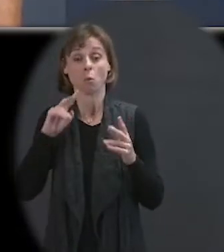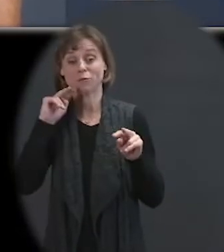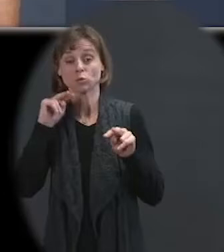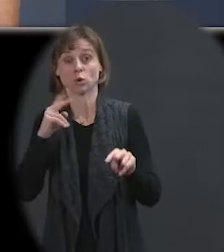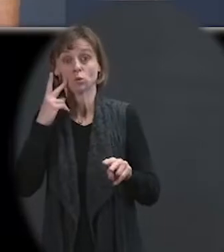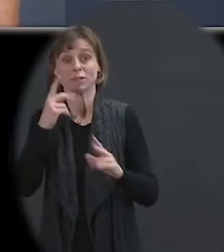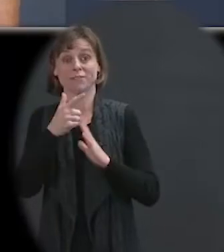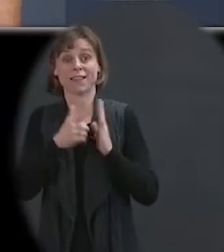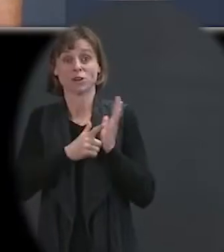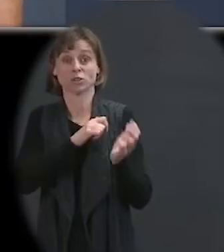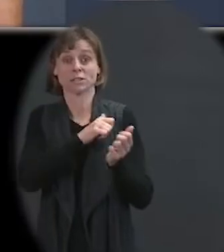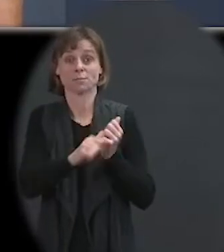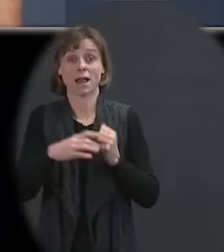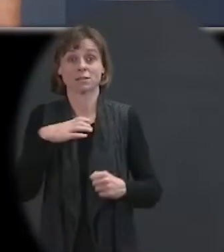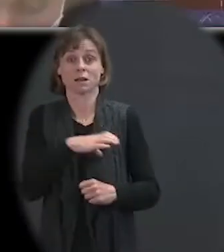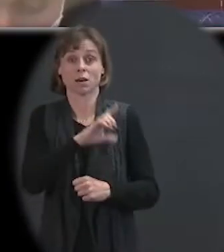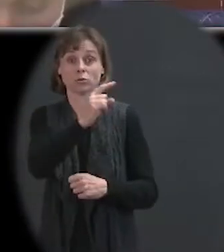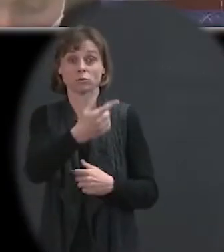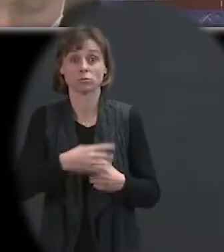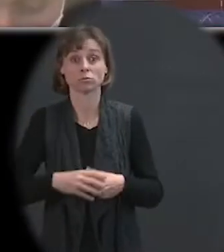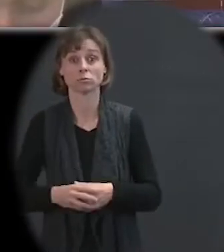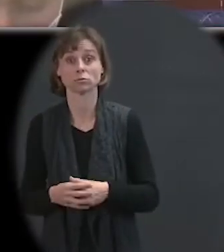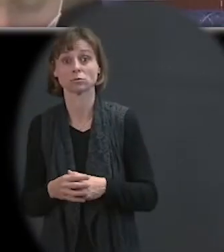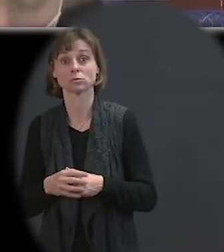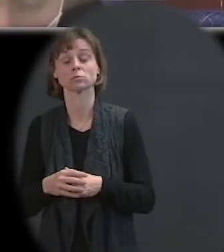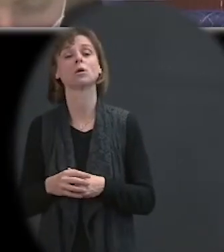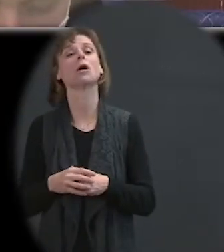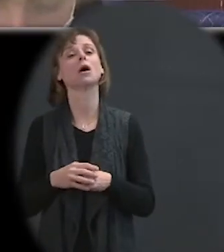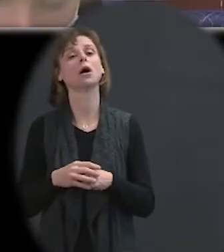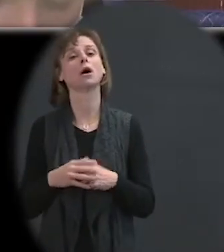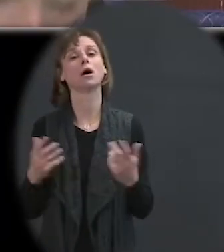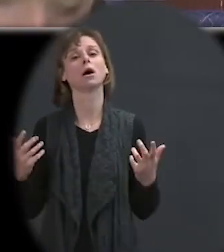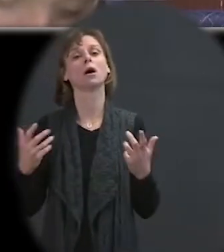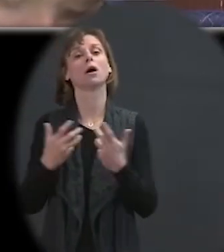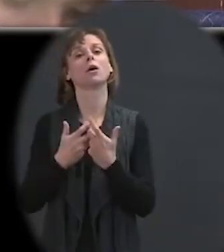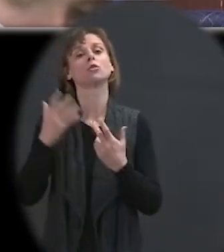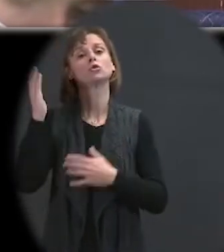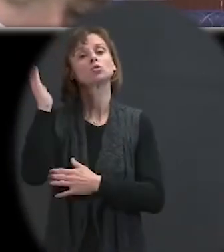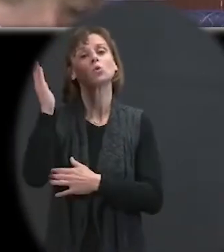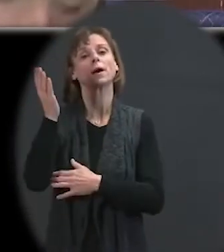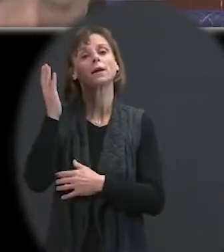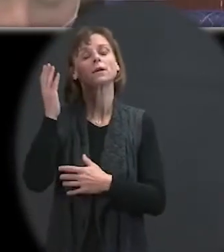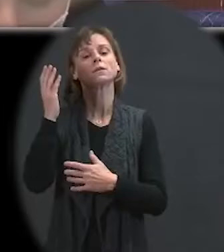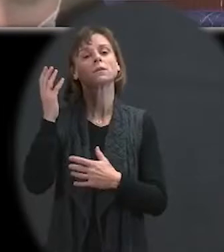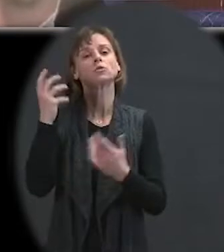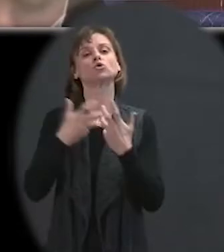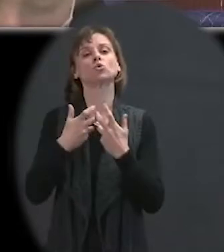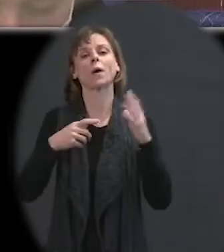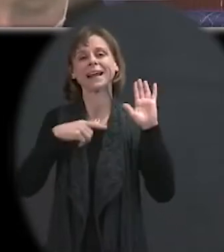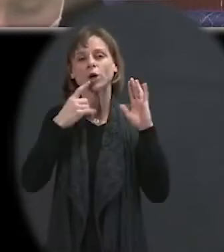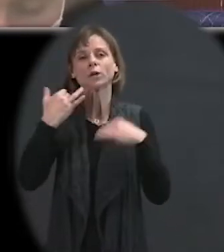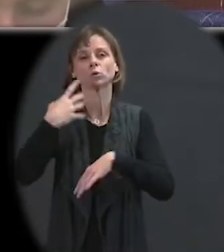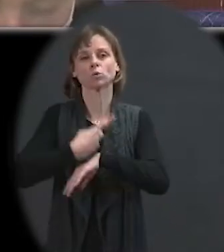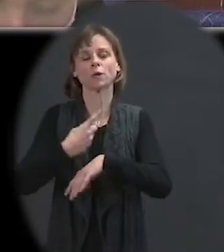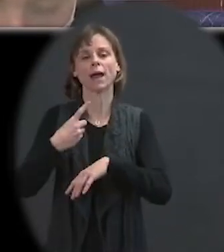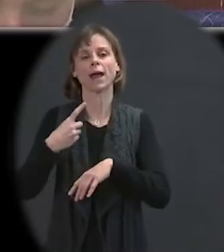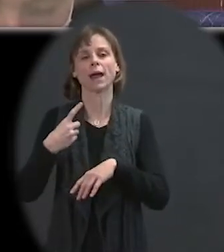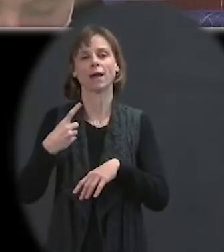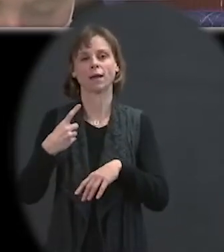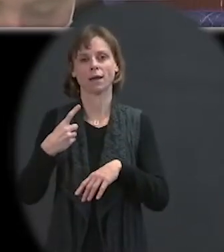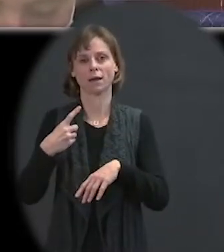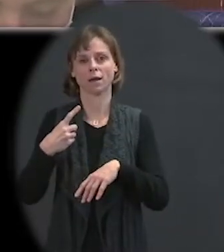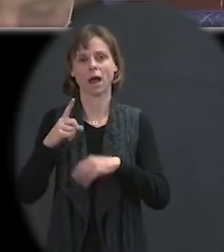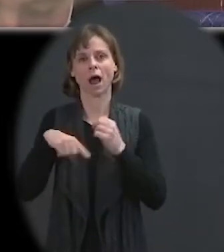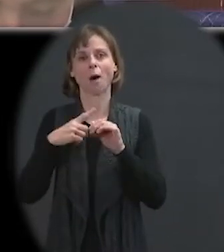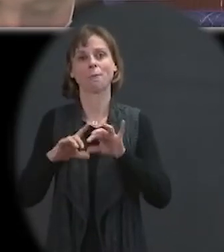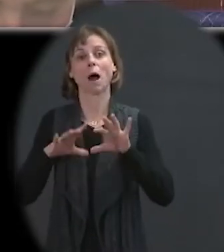is passed by Congress. And then at the joint hearing today on the House on the attack on the Capitol, there was an officer, Captain